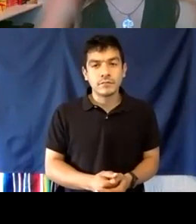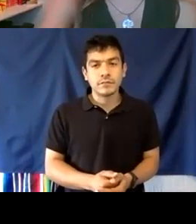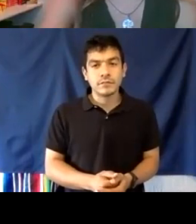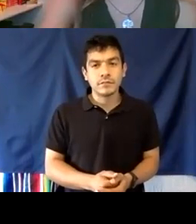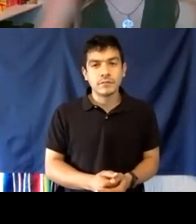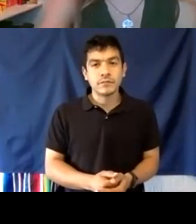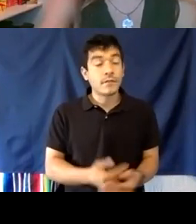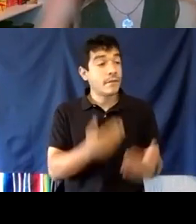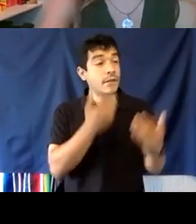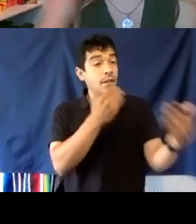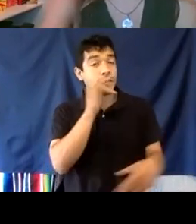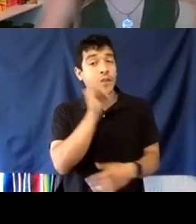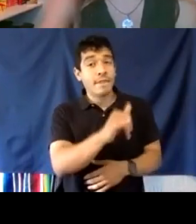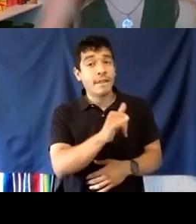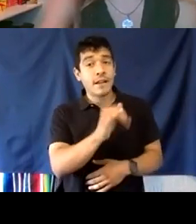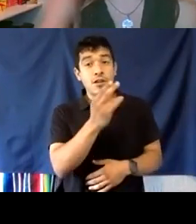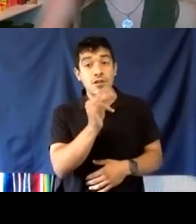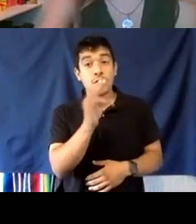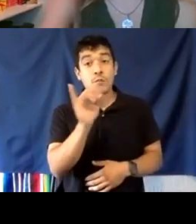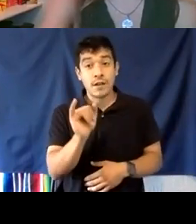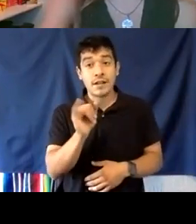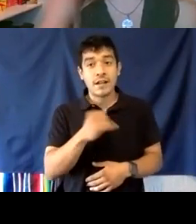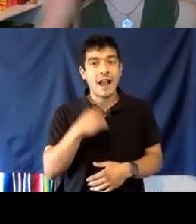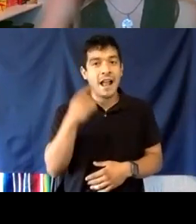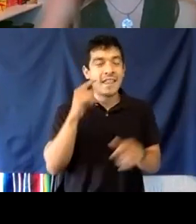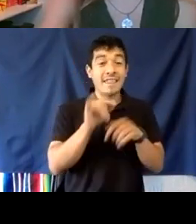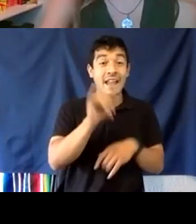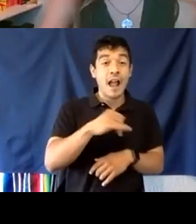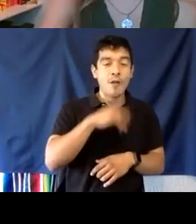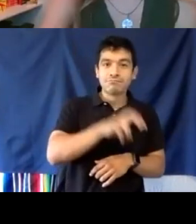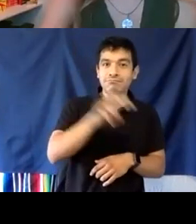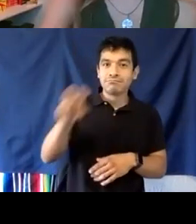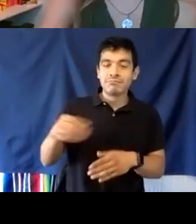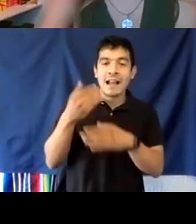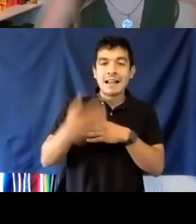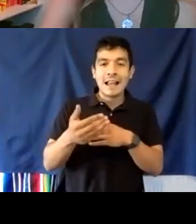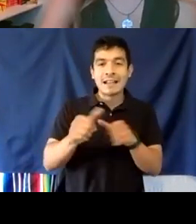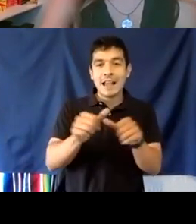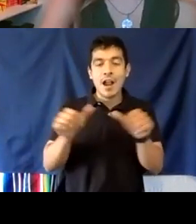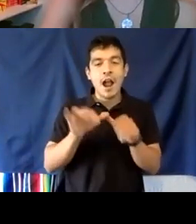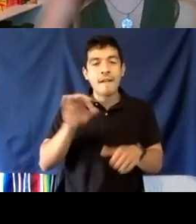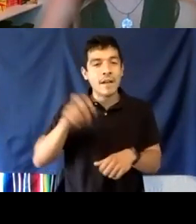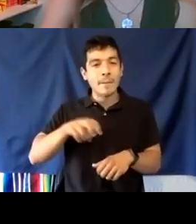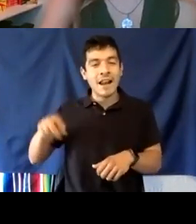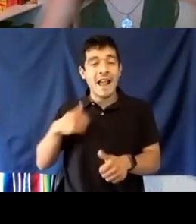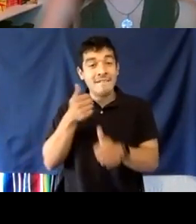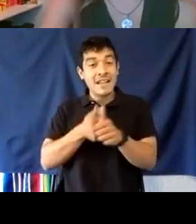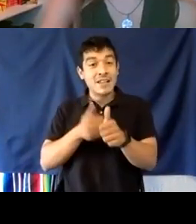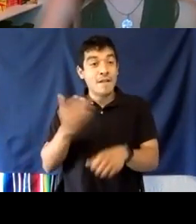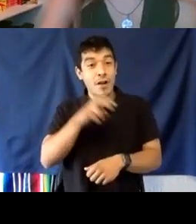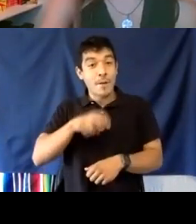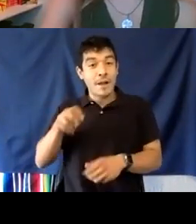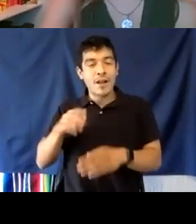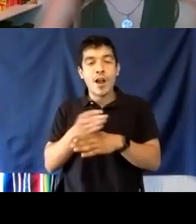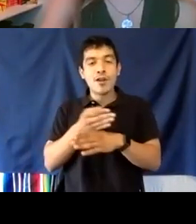Thank you for that. And you know, with that as a broader setup, I think we're going to move to a next section of the panel, which is to have each of our panelists share a bit about a